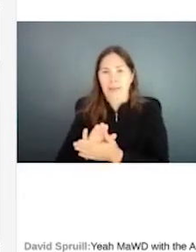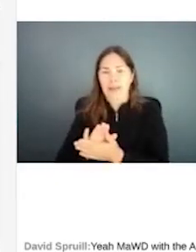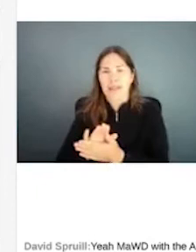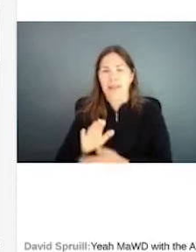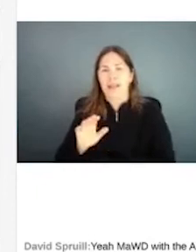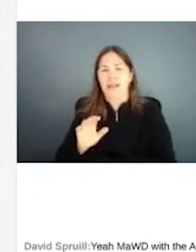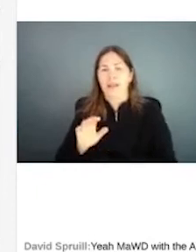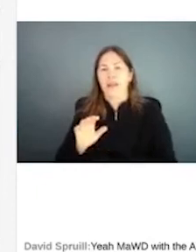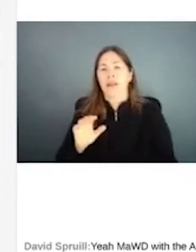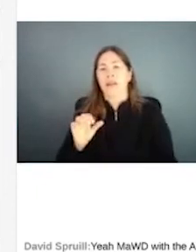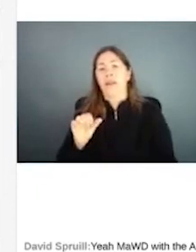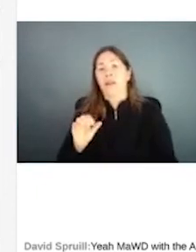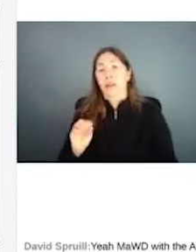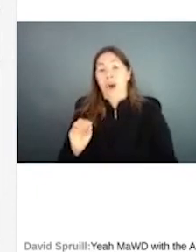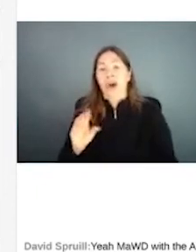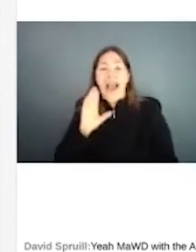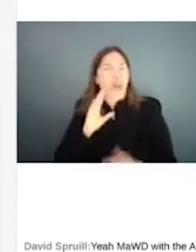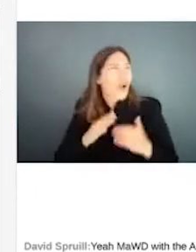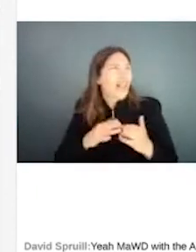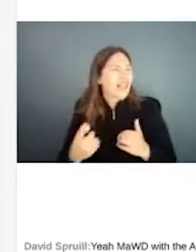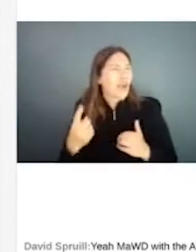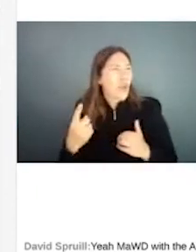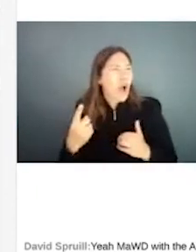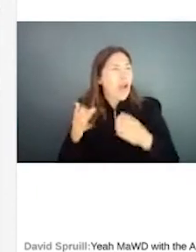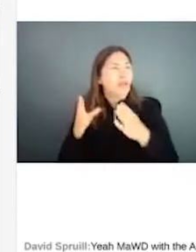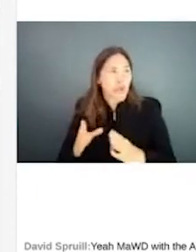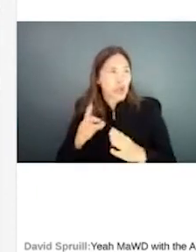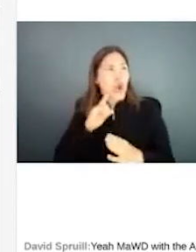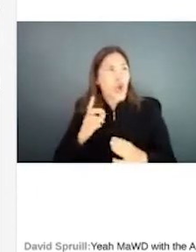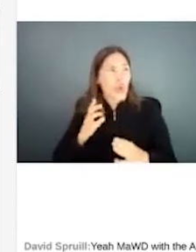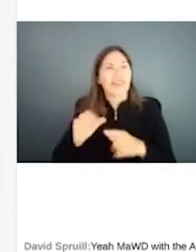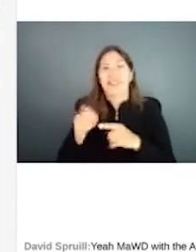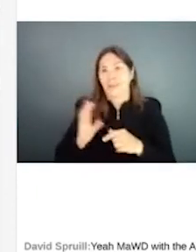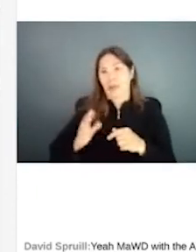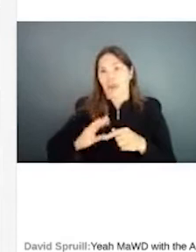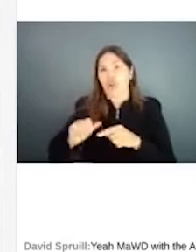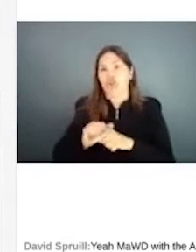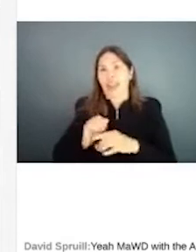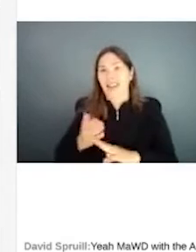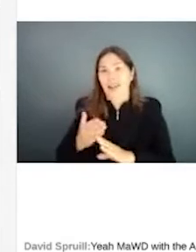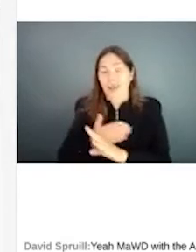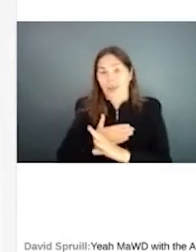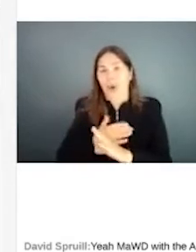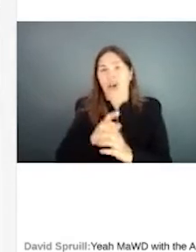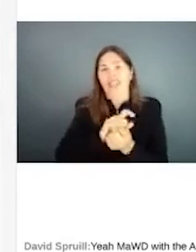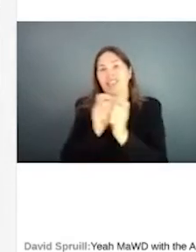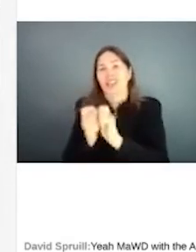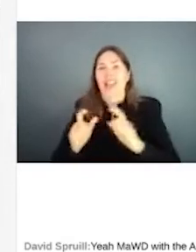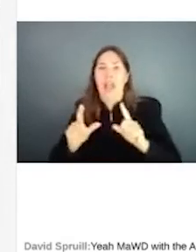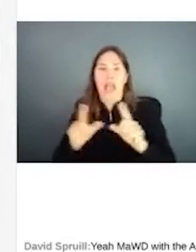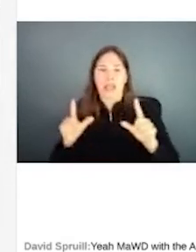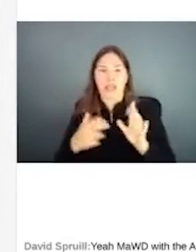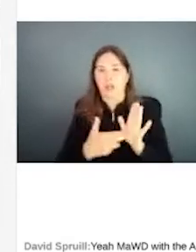and so I know at least one of the people was one of the trainers before they changed the licensing